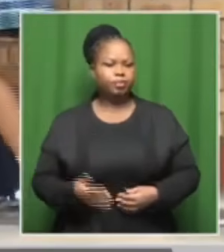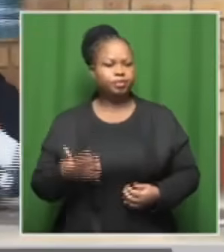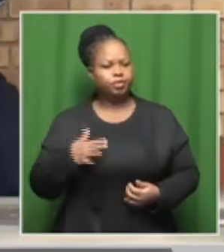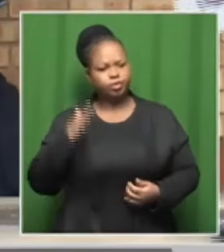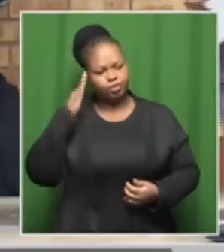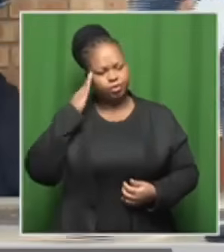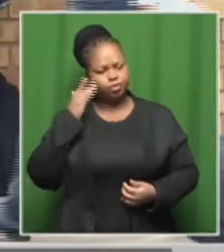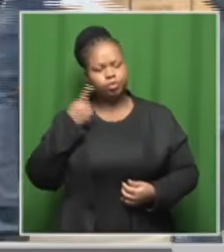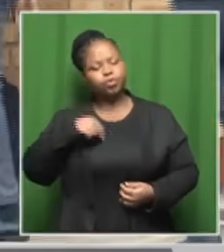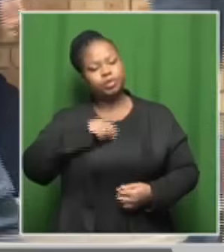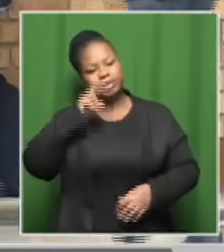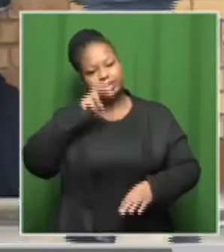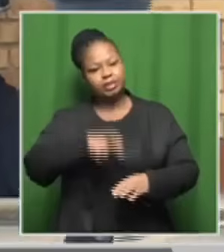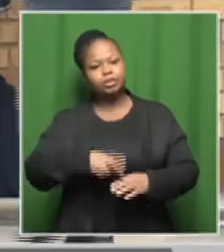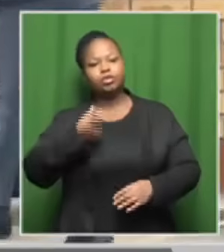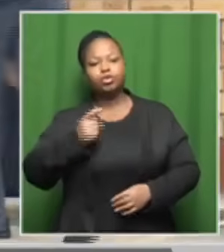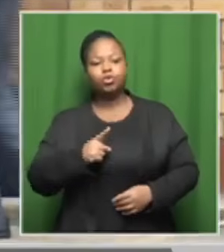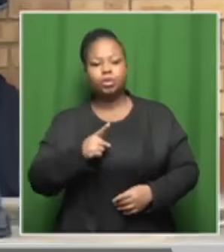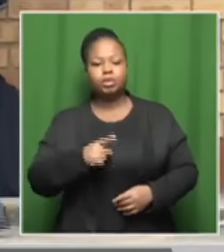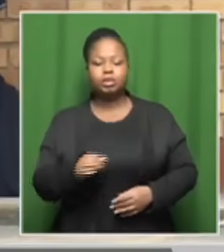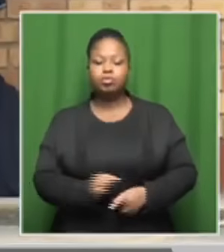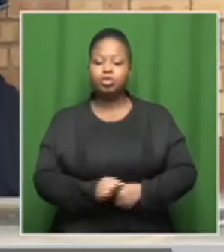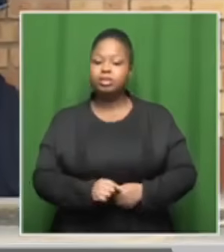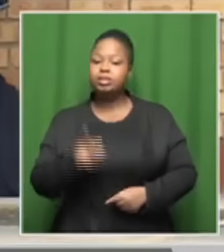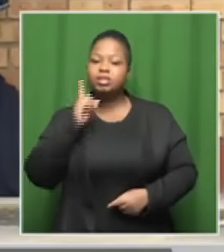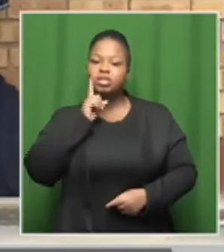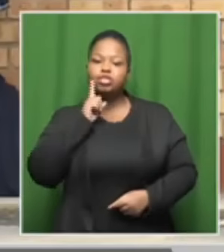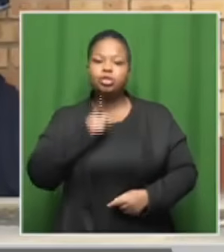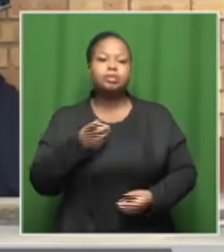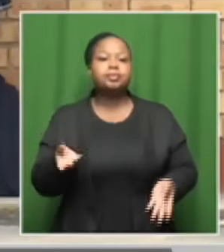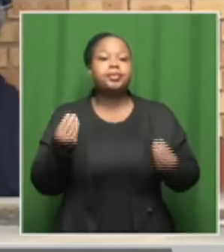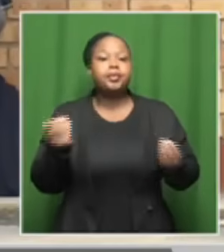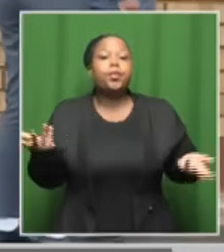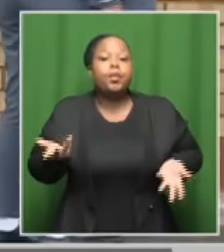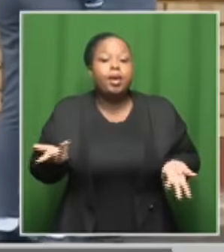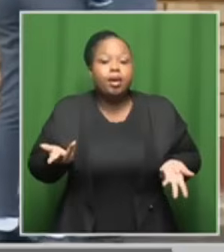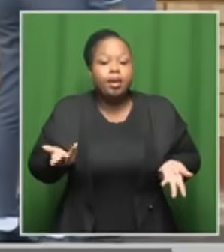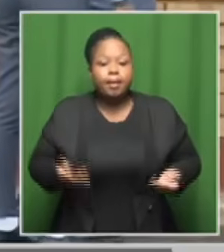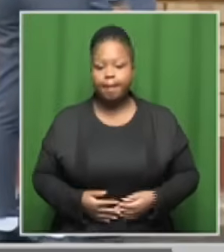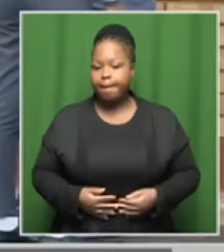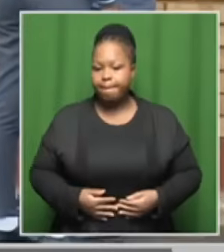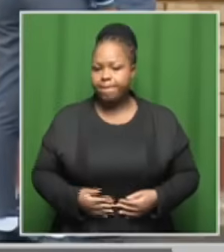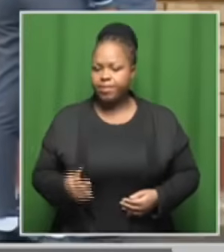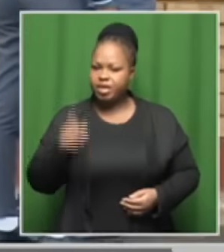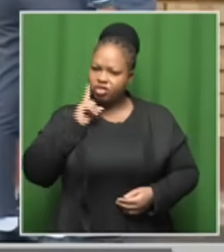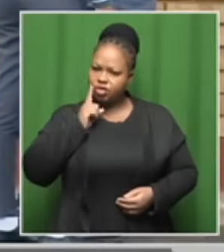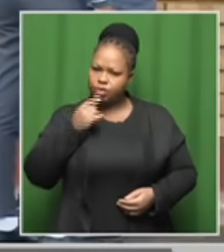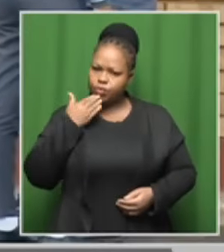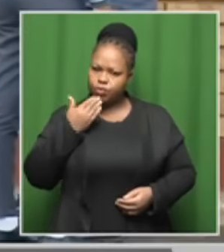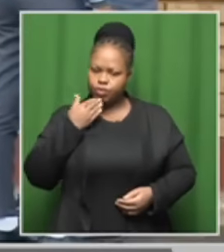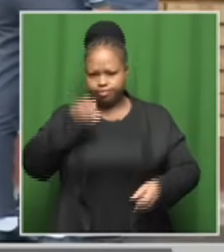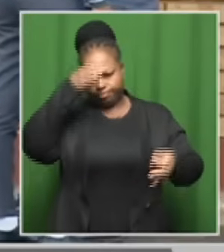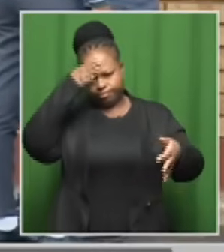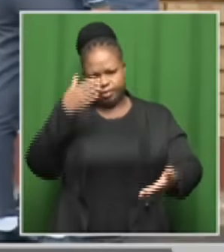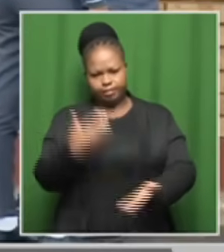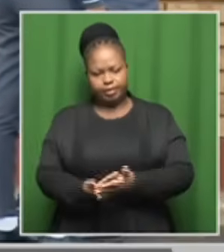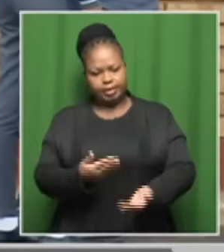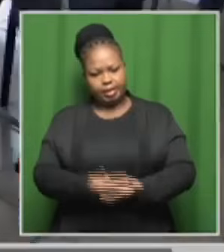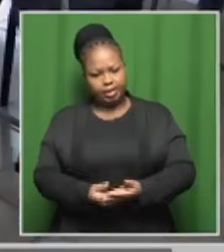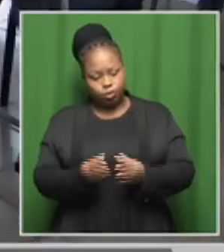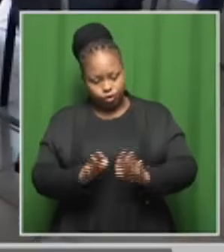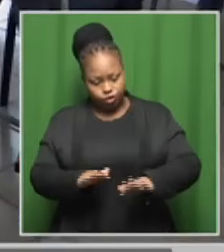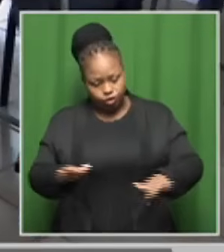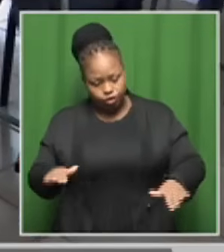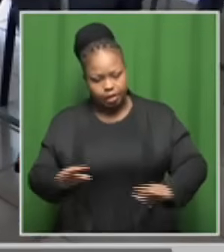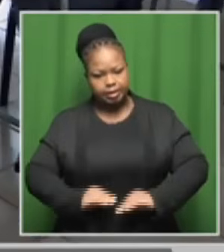to do practically? Where are these teachers going to come from who will actually be able to take these kids and